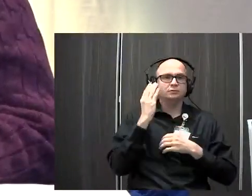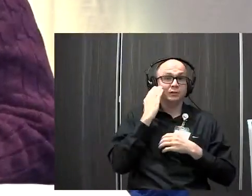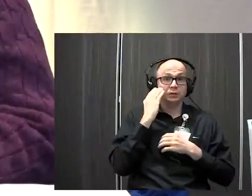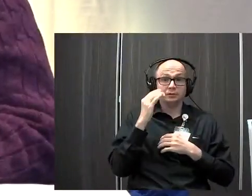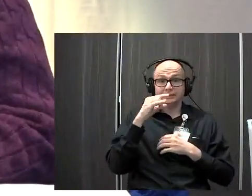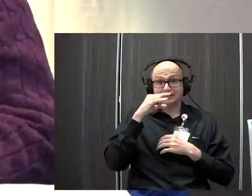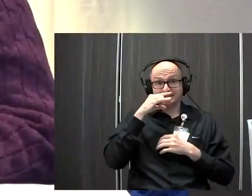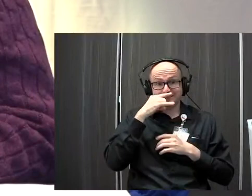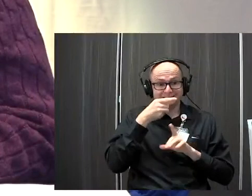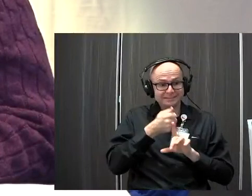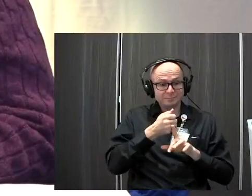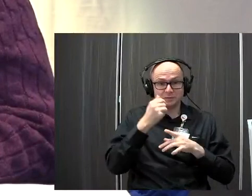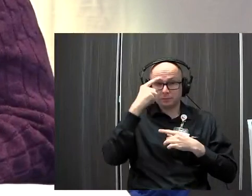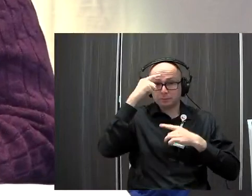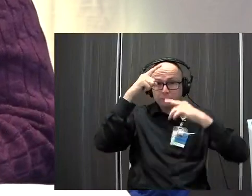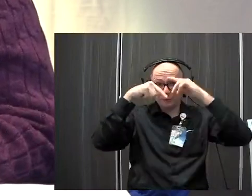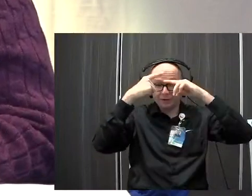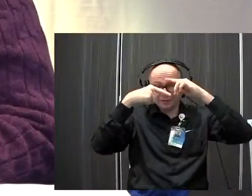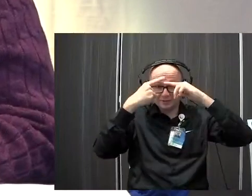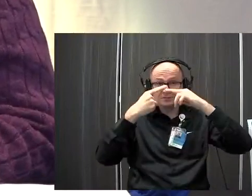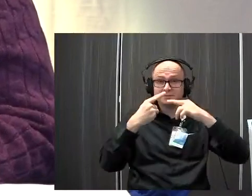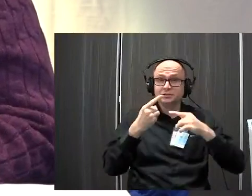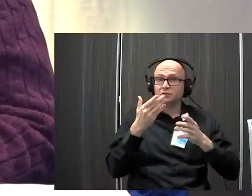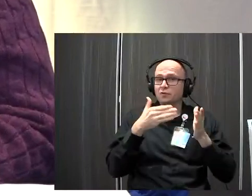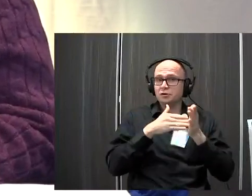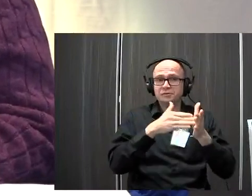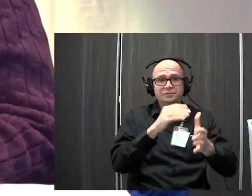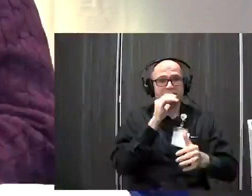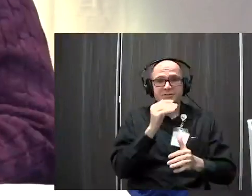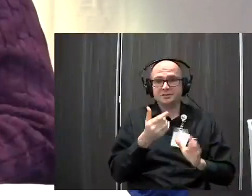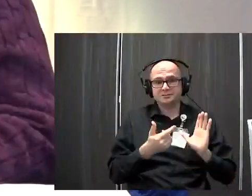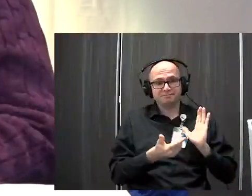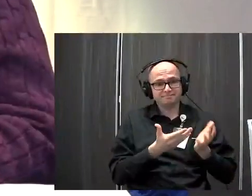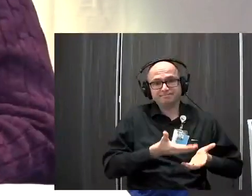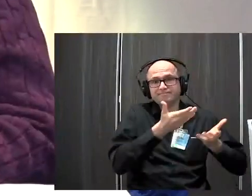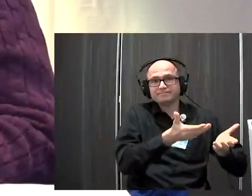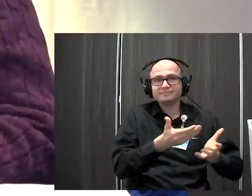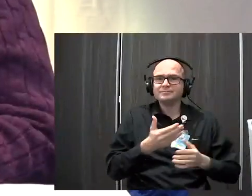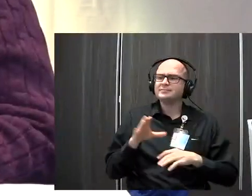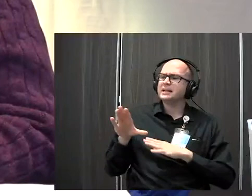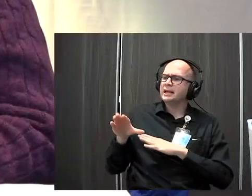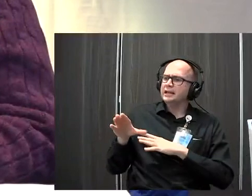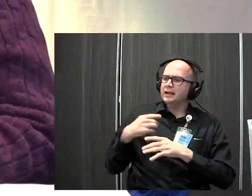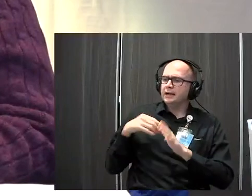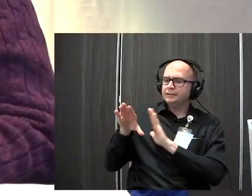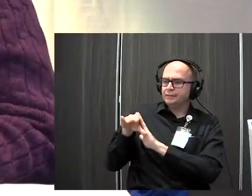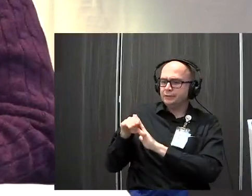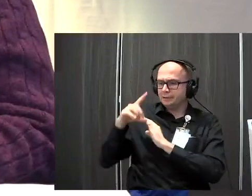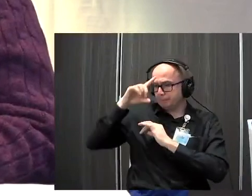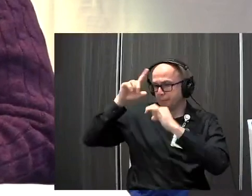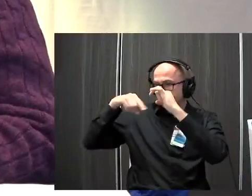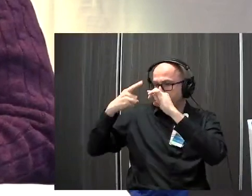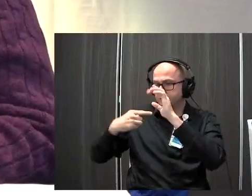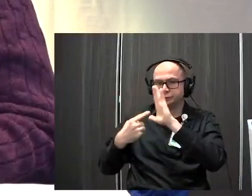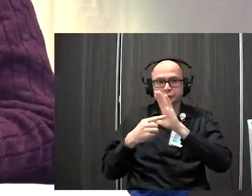need processing time and we don't often give them that. So I've heard from families saying, hey, I videotaped what it takes in a processing time to show